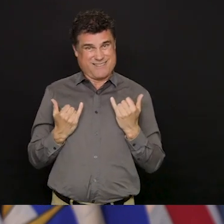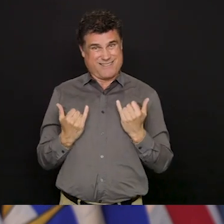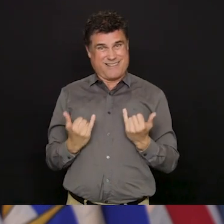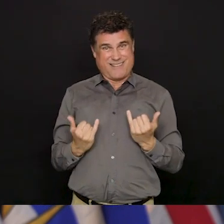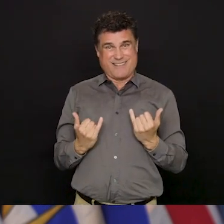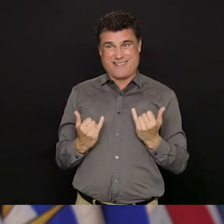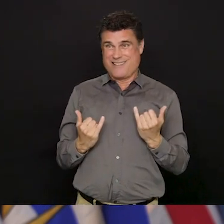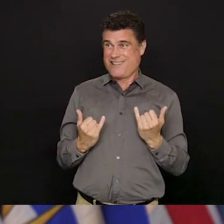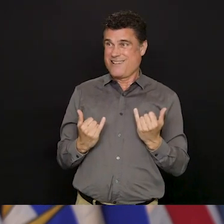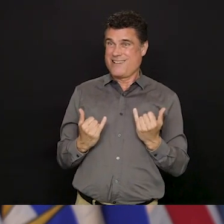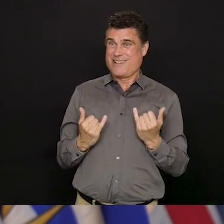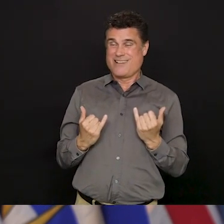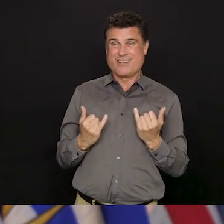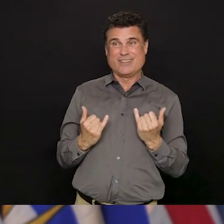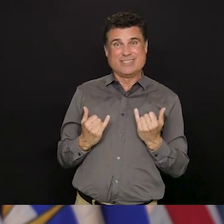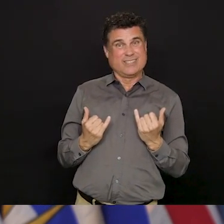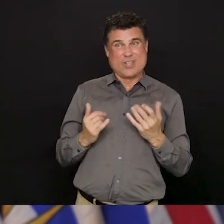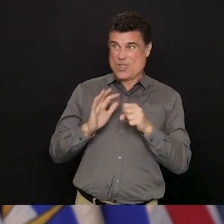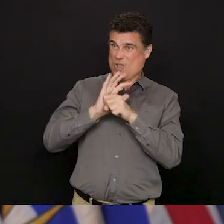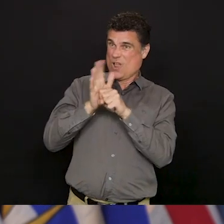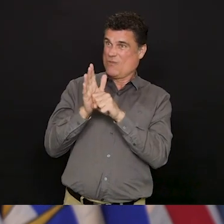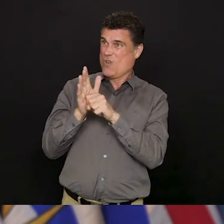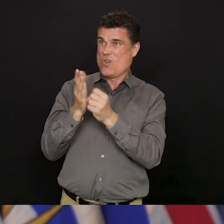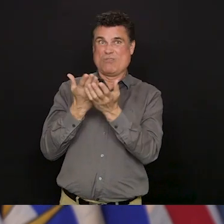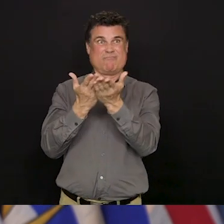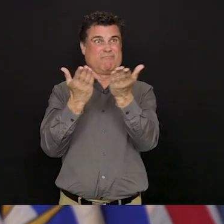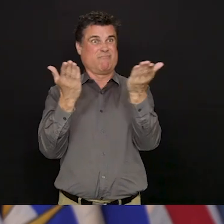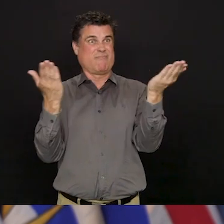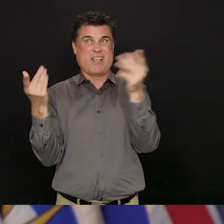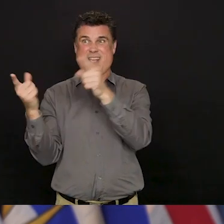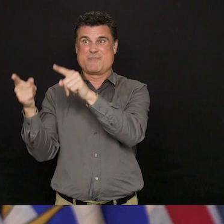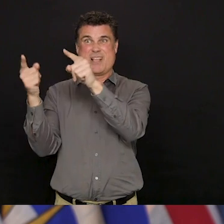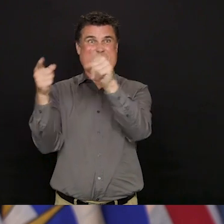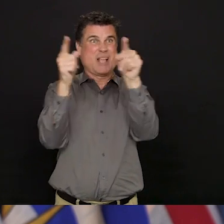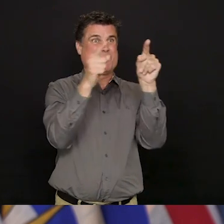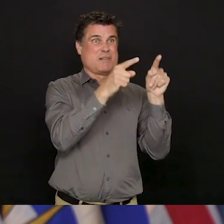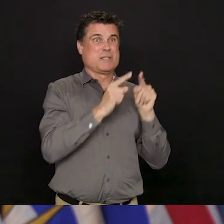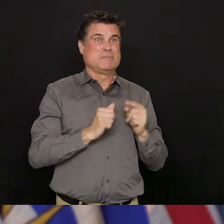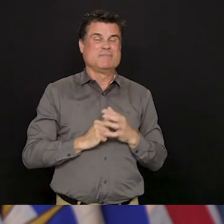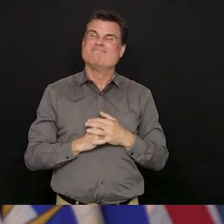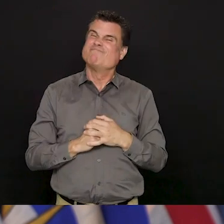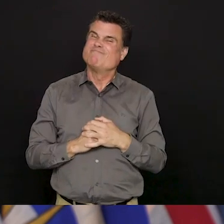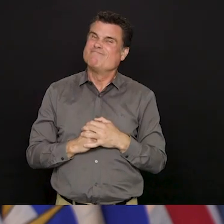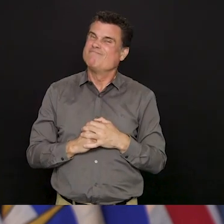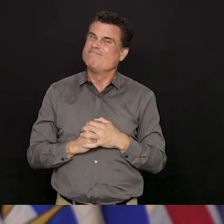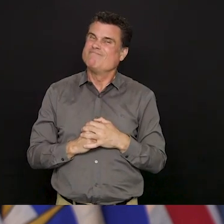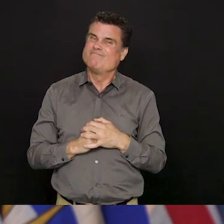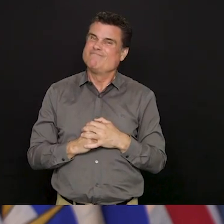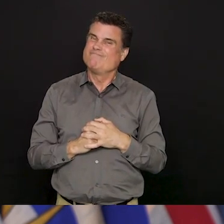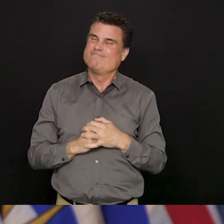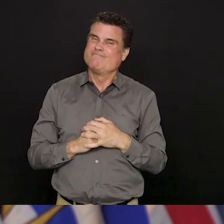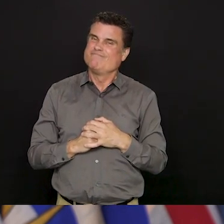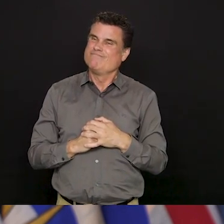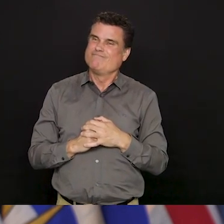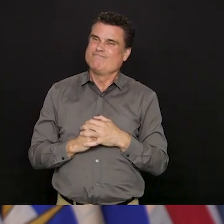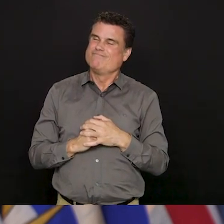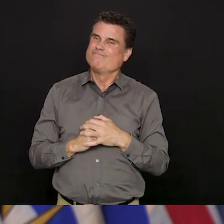in intensive care units in hospital, they are going to extraordinary lengths to make sure family can be as close as